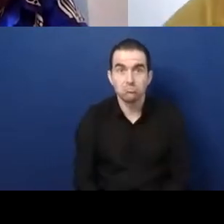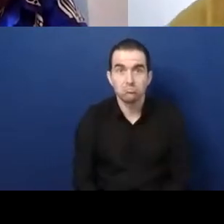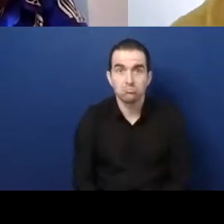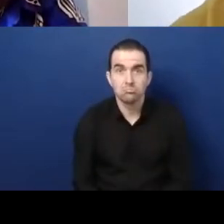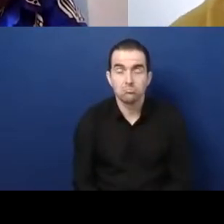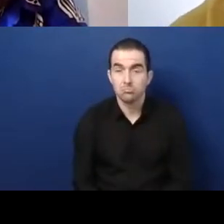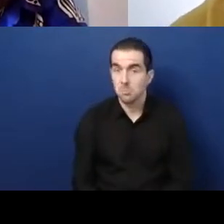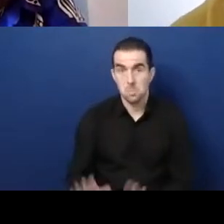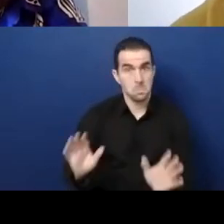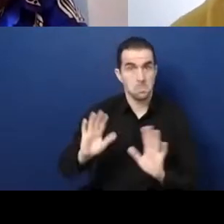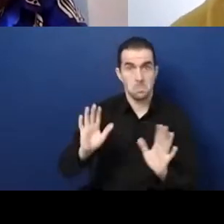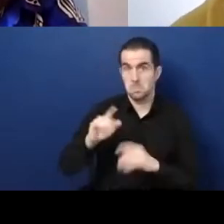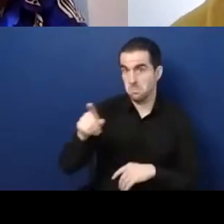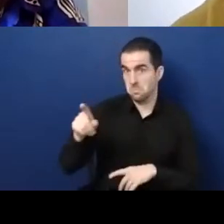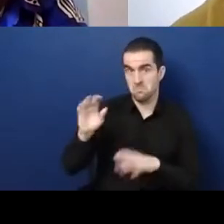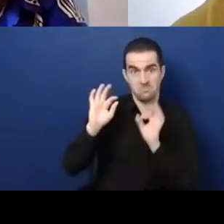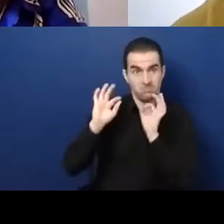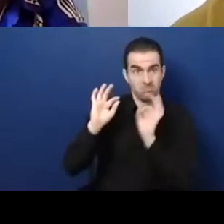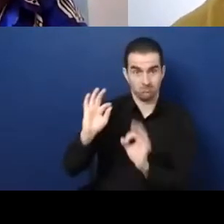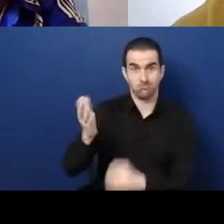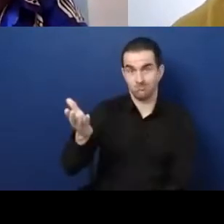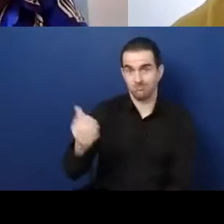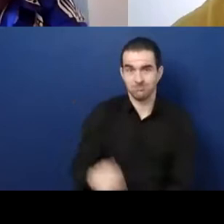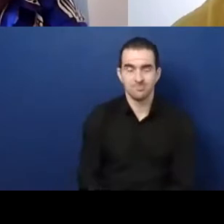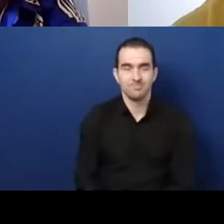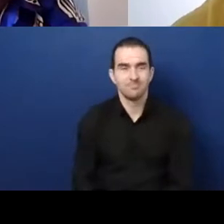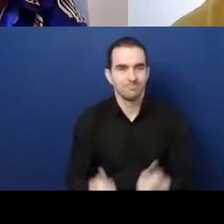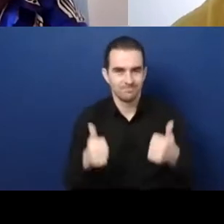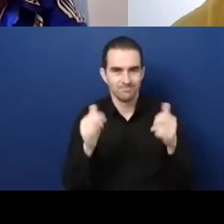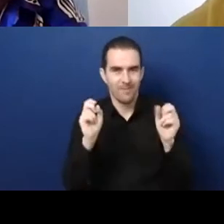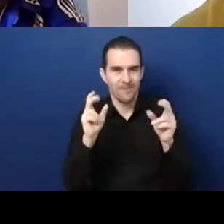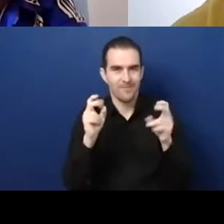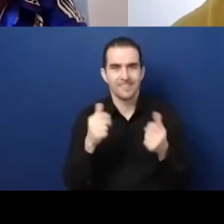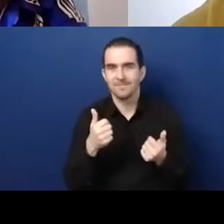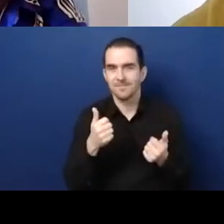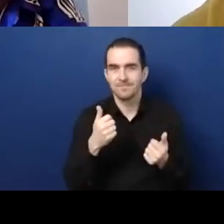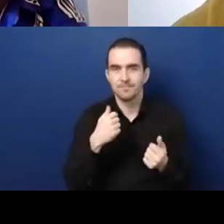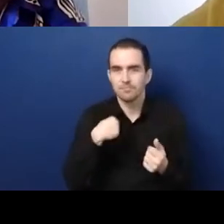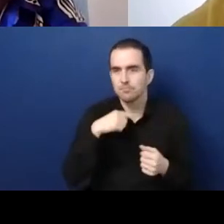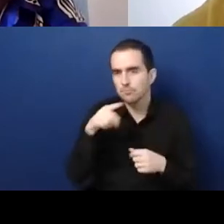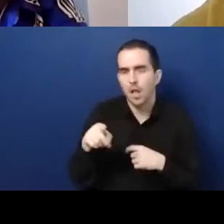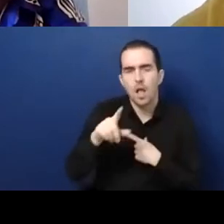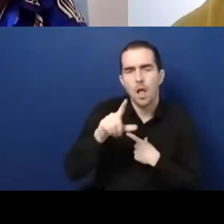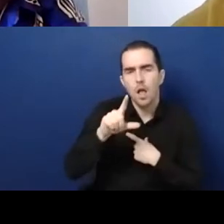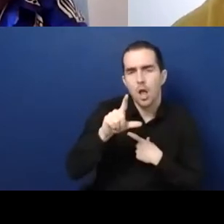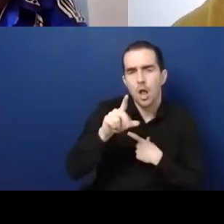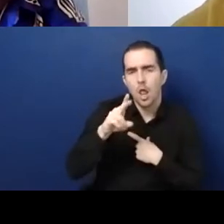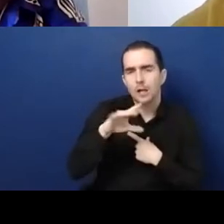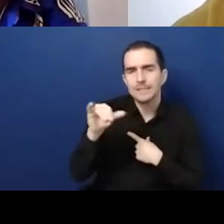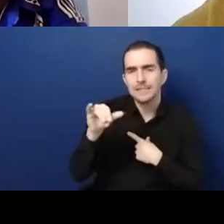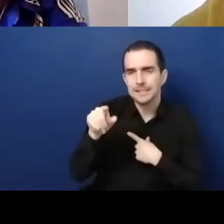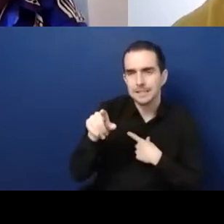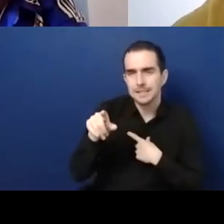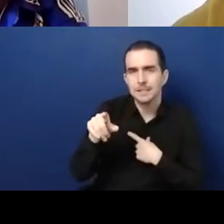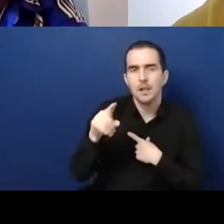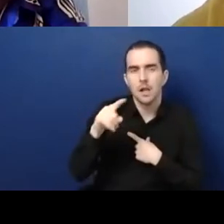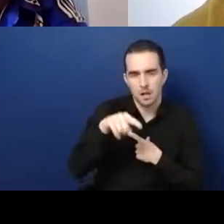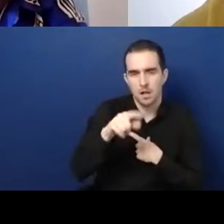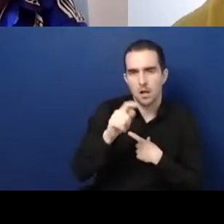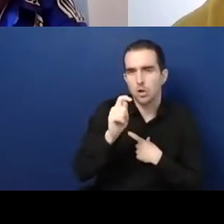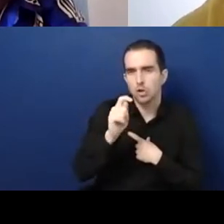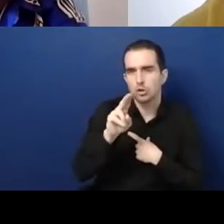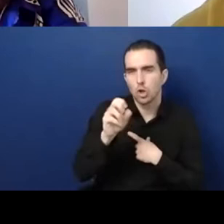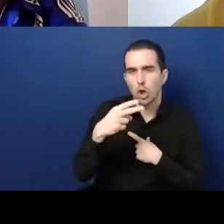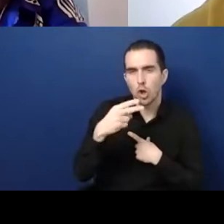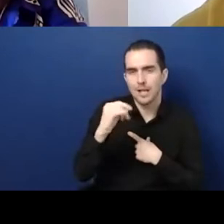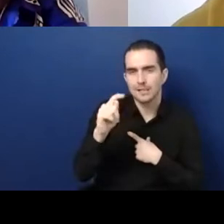an aggregate of questions, you know, regarding how you can